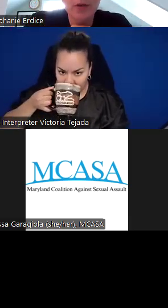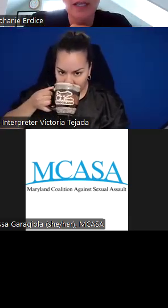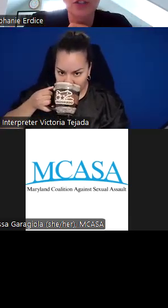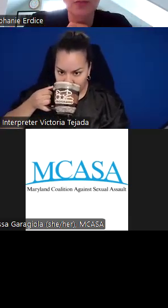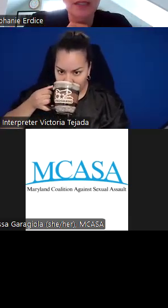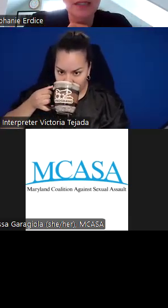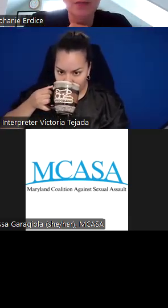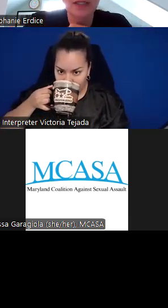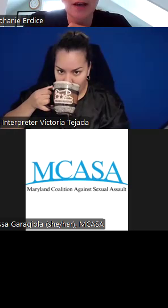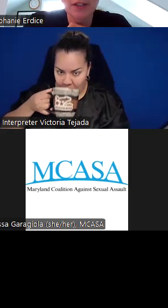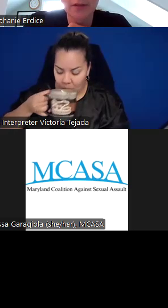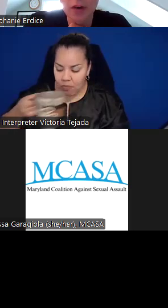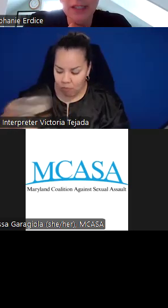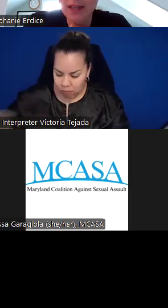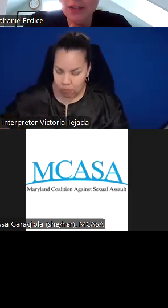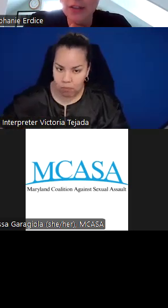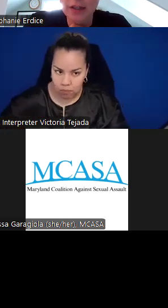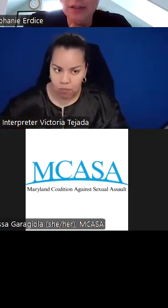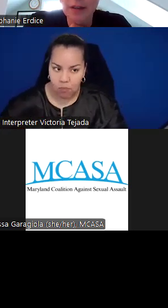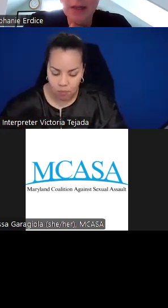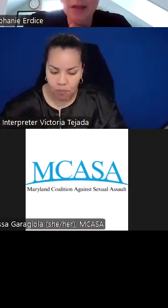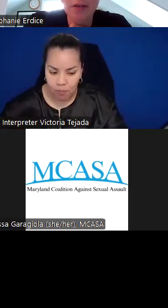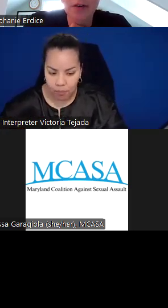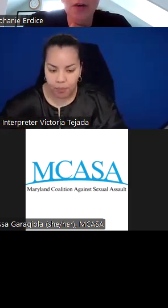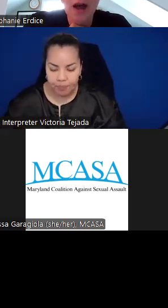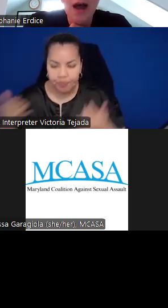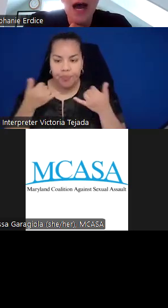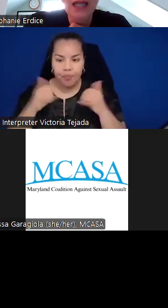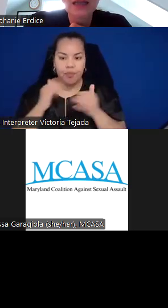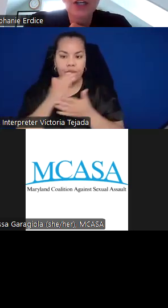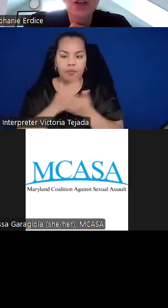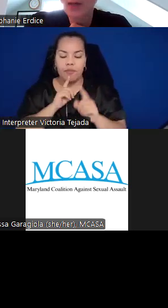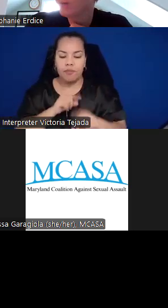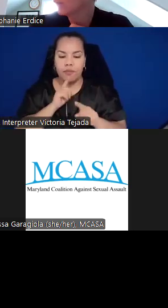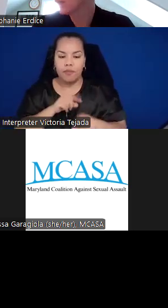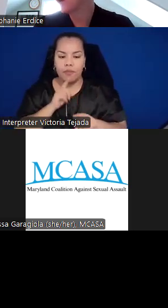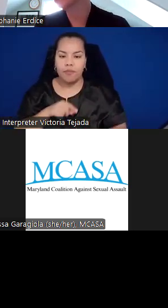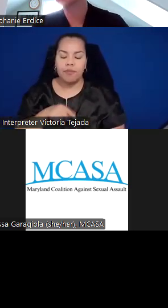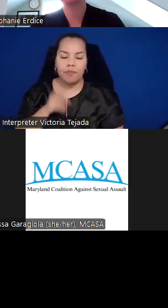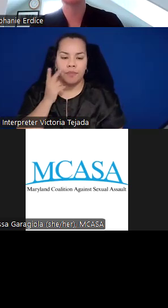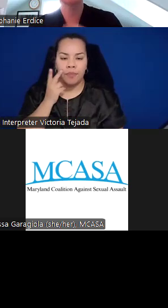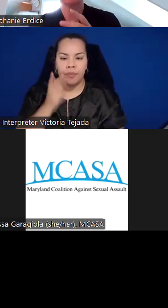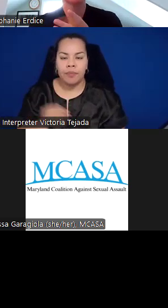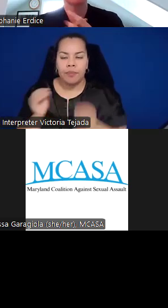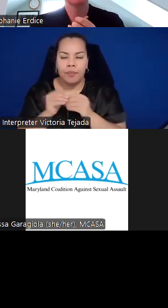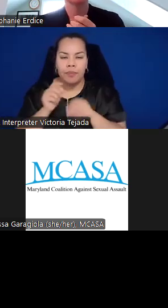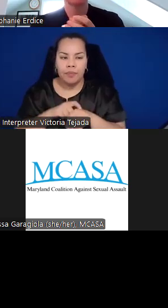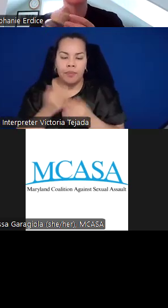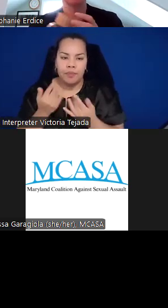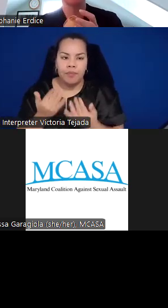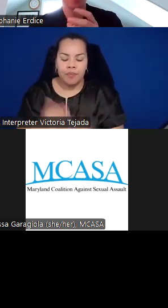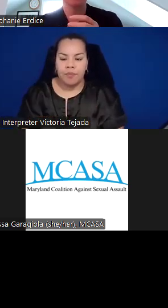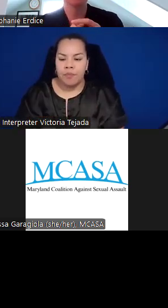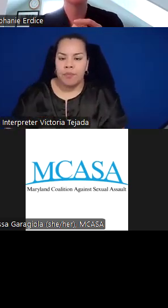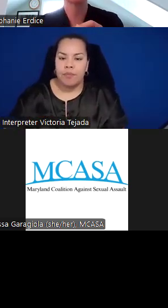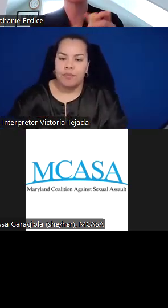Lots of people are saying too busy. We still have some folks answering, so let me give you a little bit more time to answer this question. I'll take a